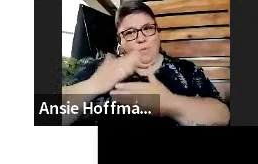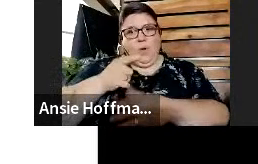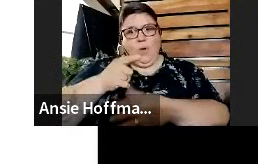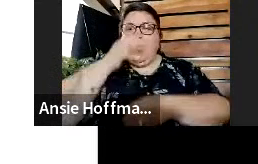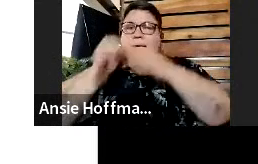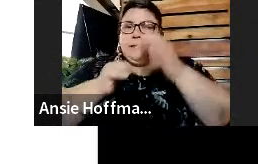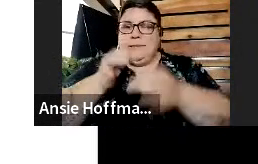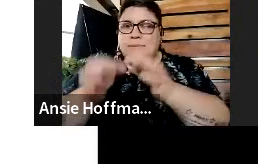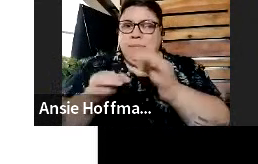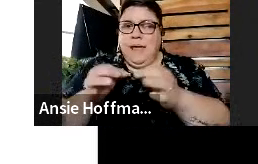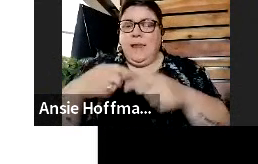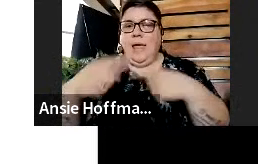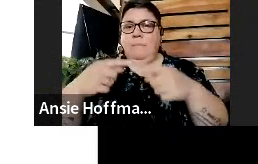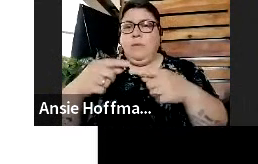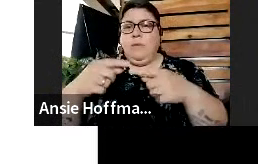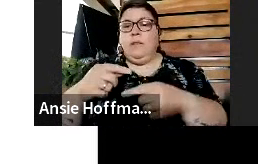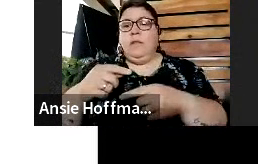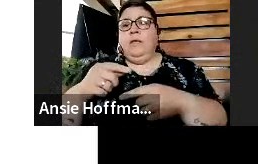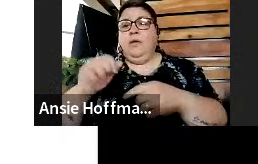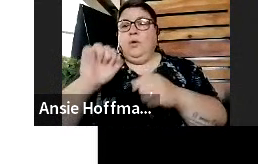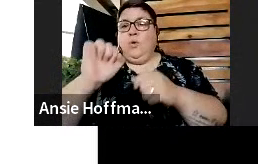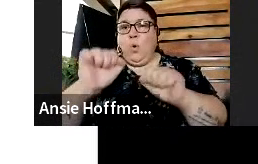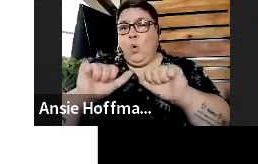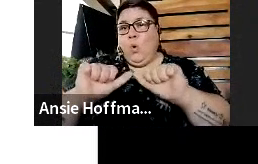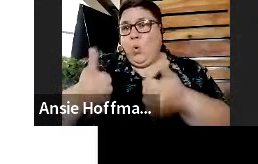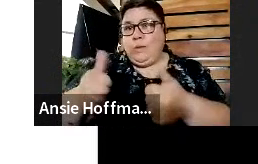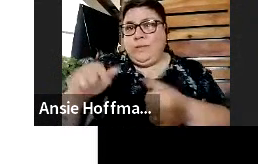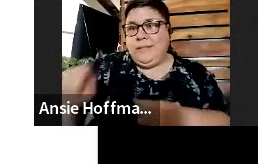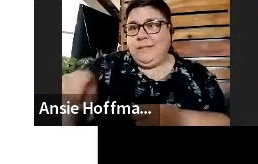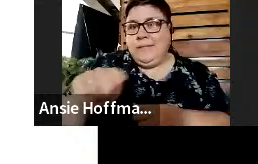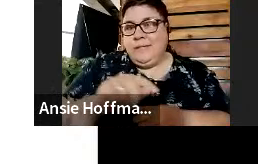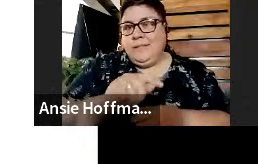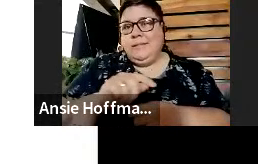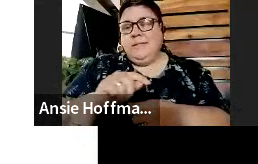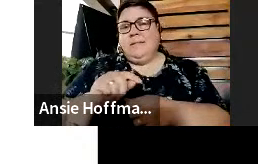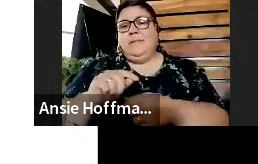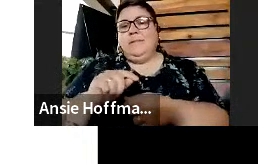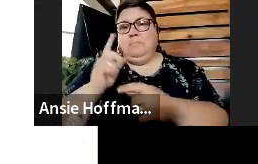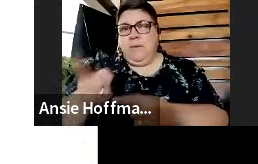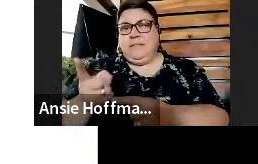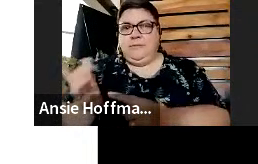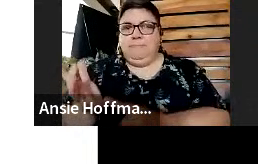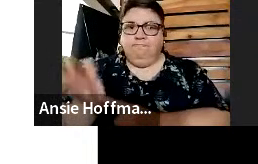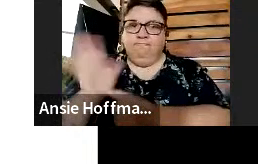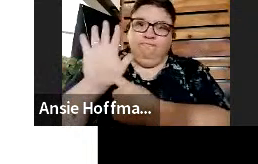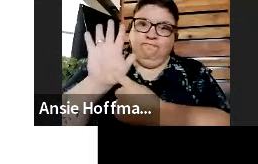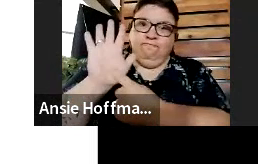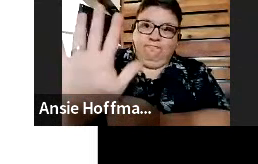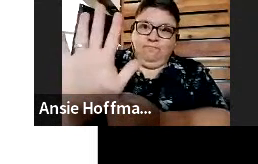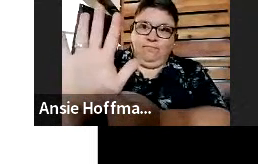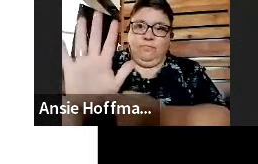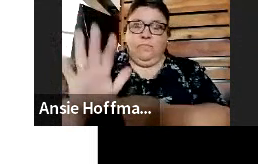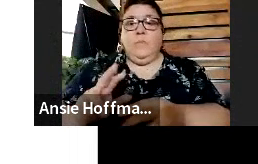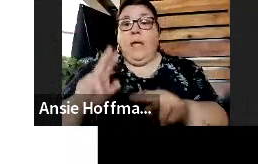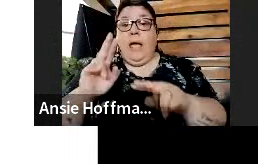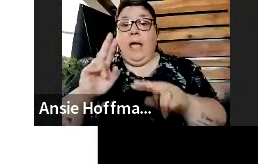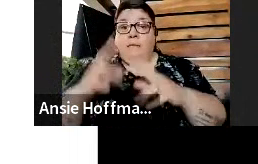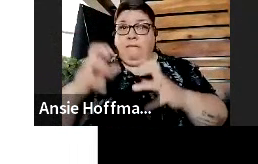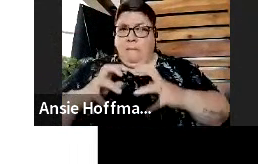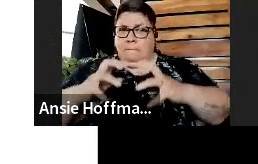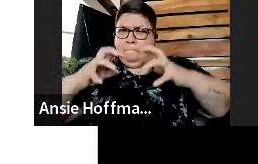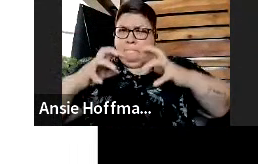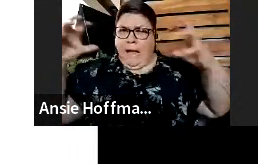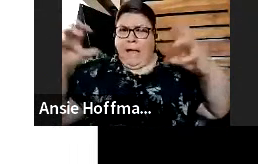that products are classified as presented. So in the case of big machinery like